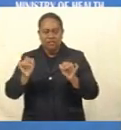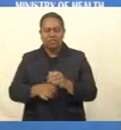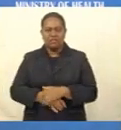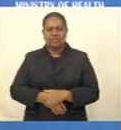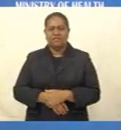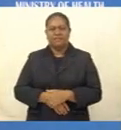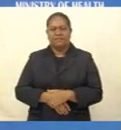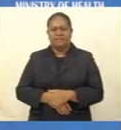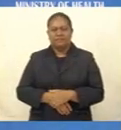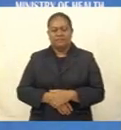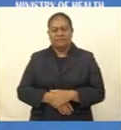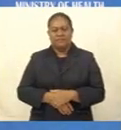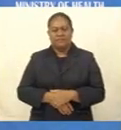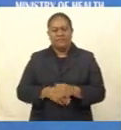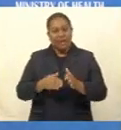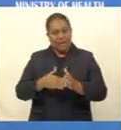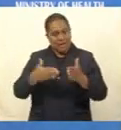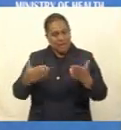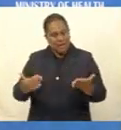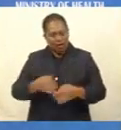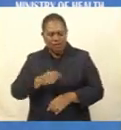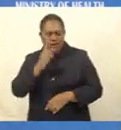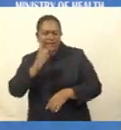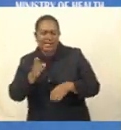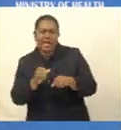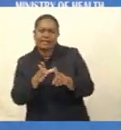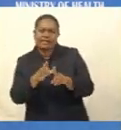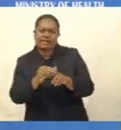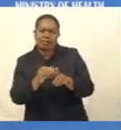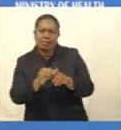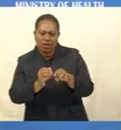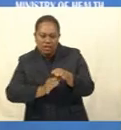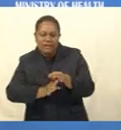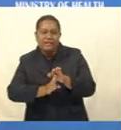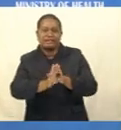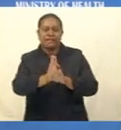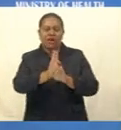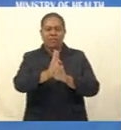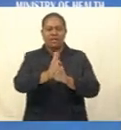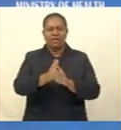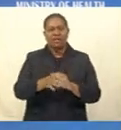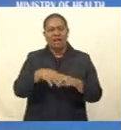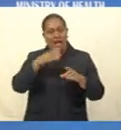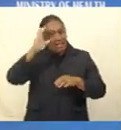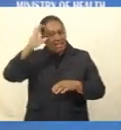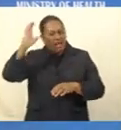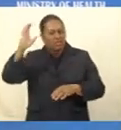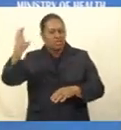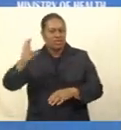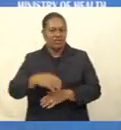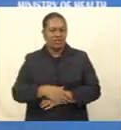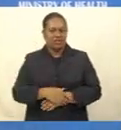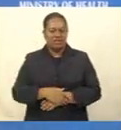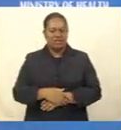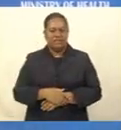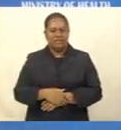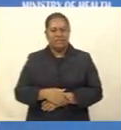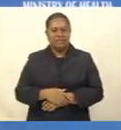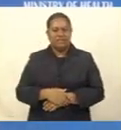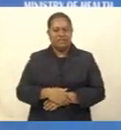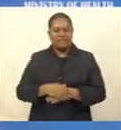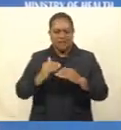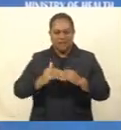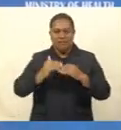Secretary even cite an example of a developed country, where that particular country